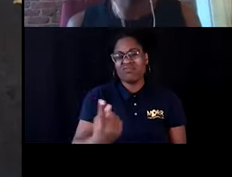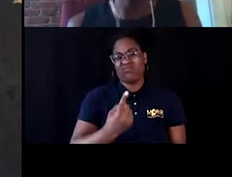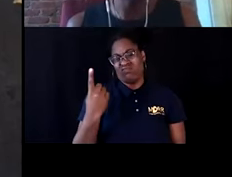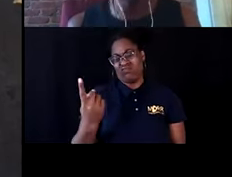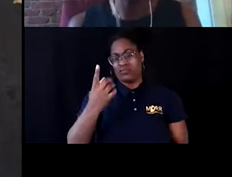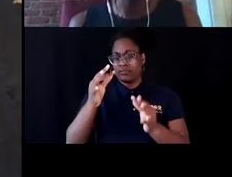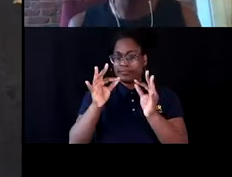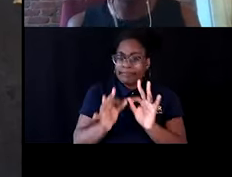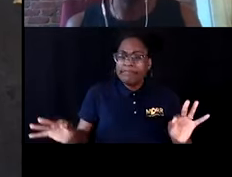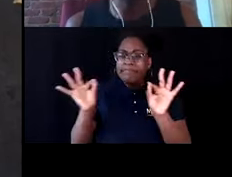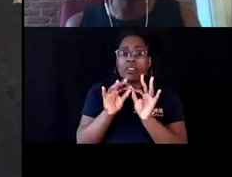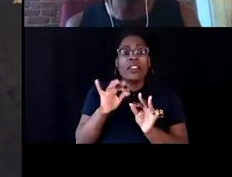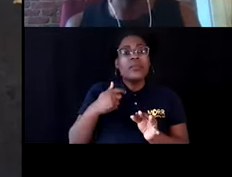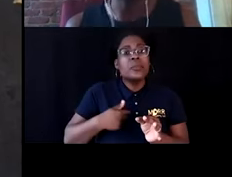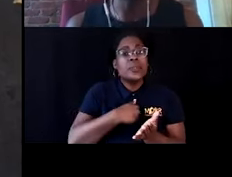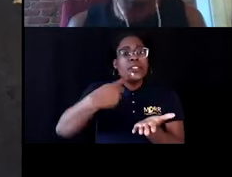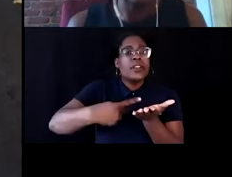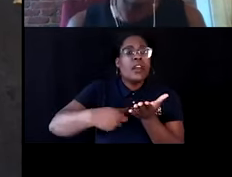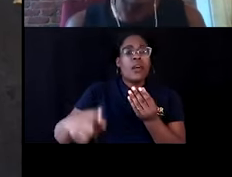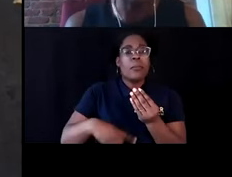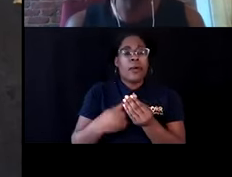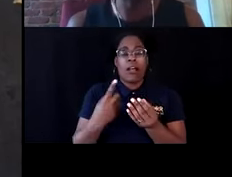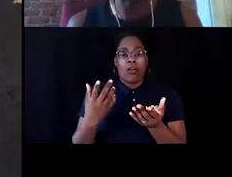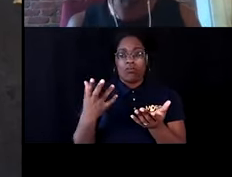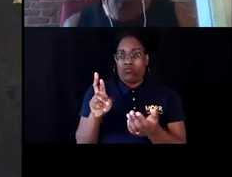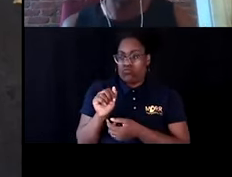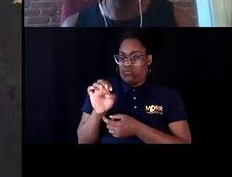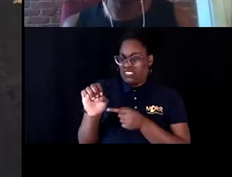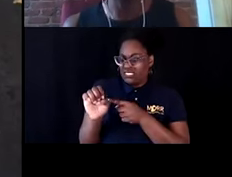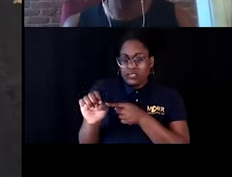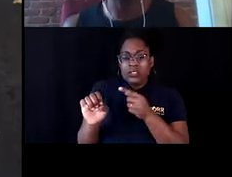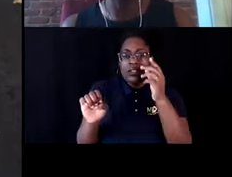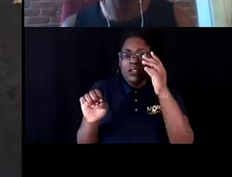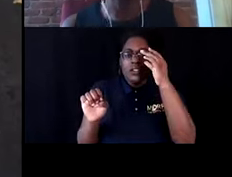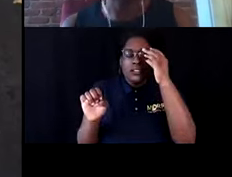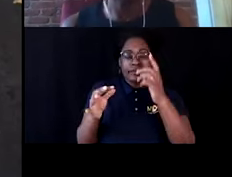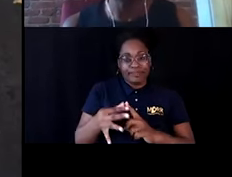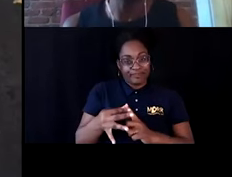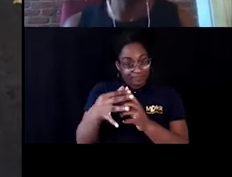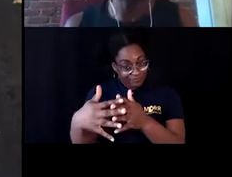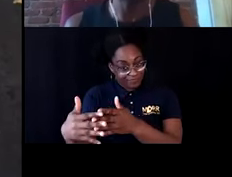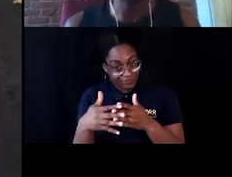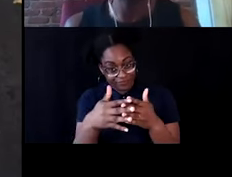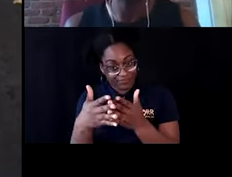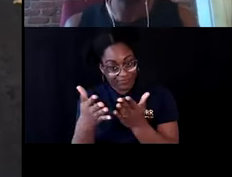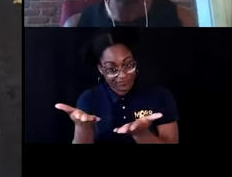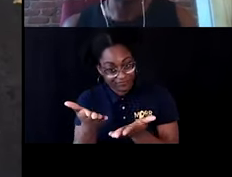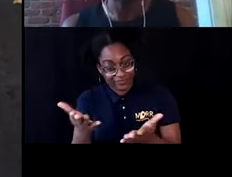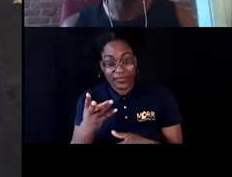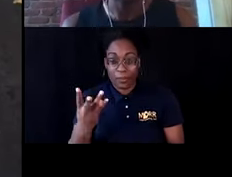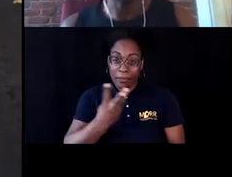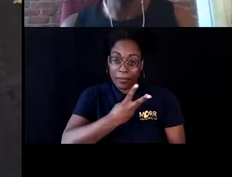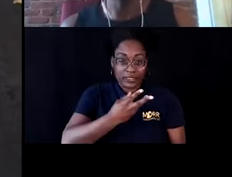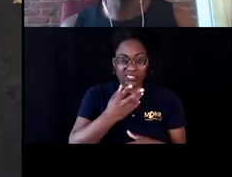if we are talking about anything having to do with race, especially in the United States, in the Western Hemisphere